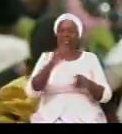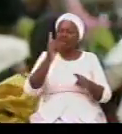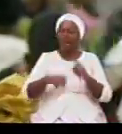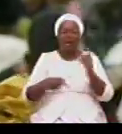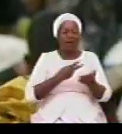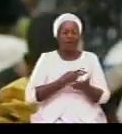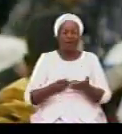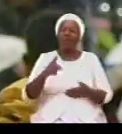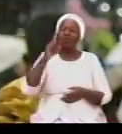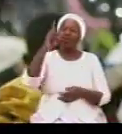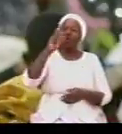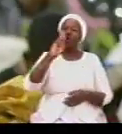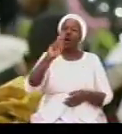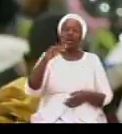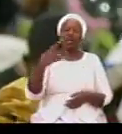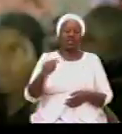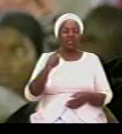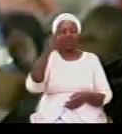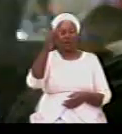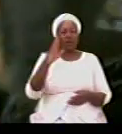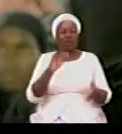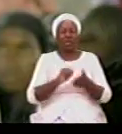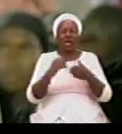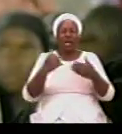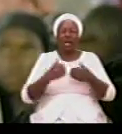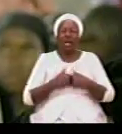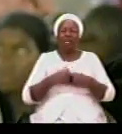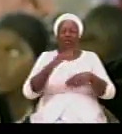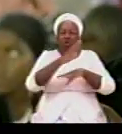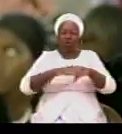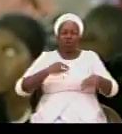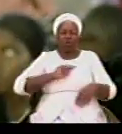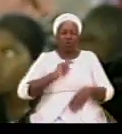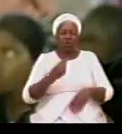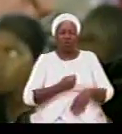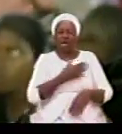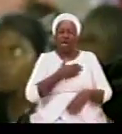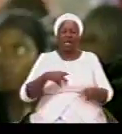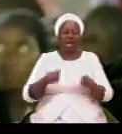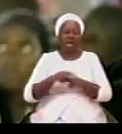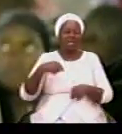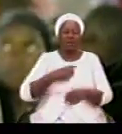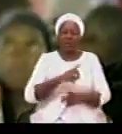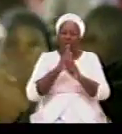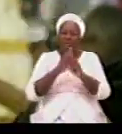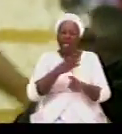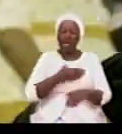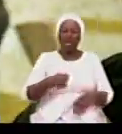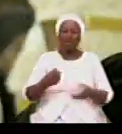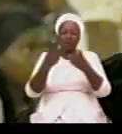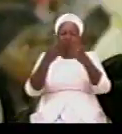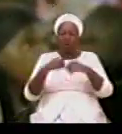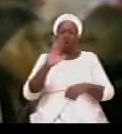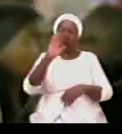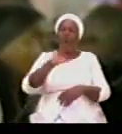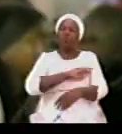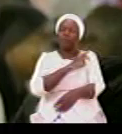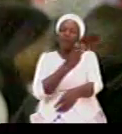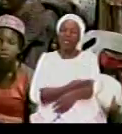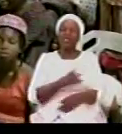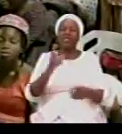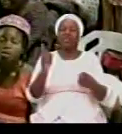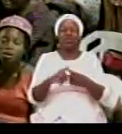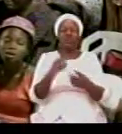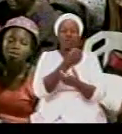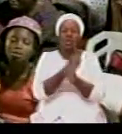us, and as we respond and come, you are mighty to save. Save your people in